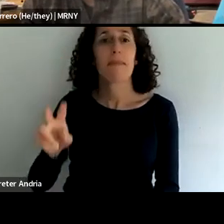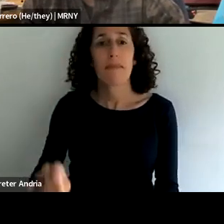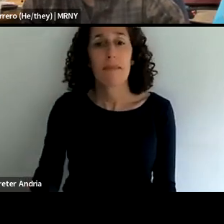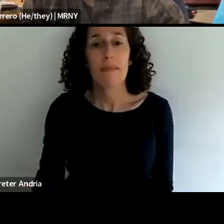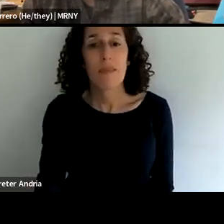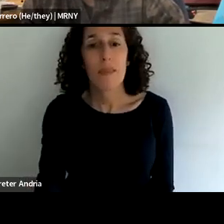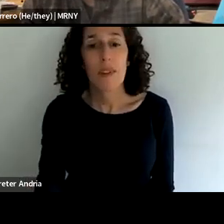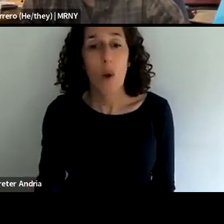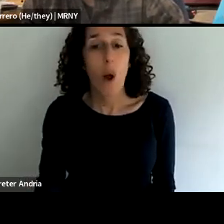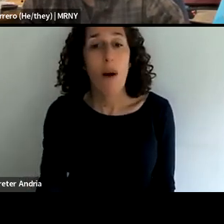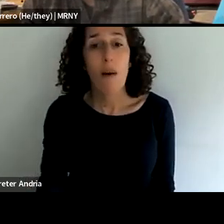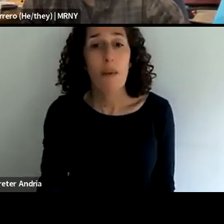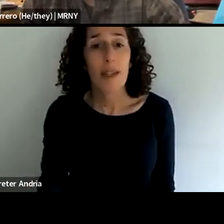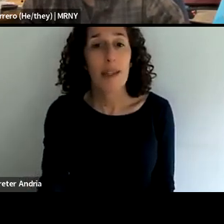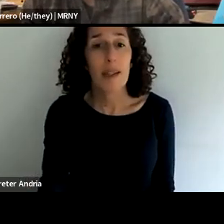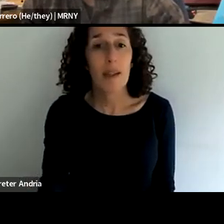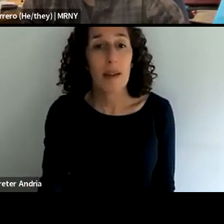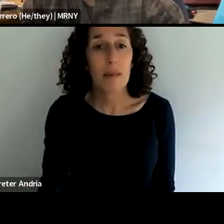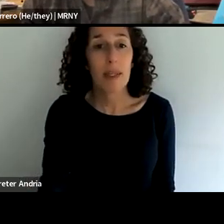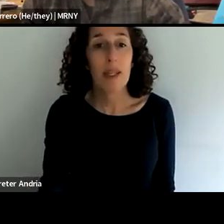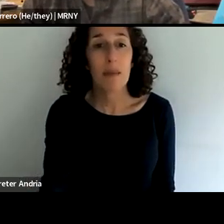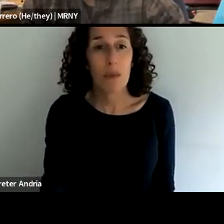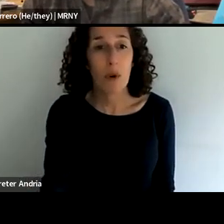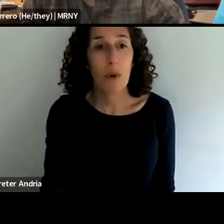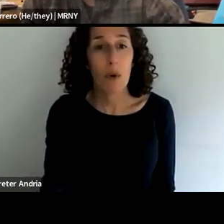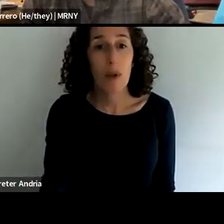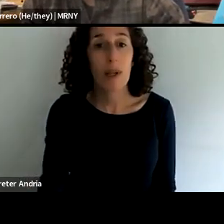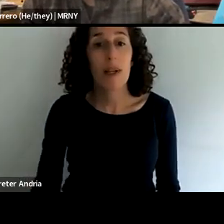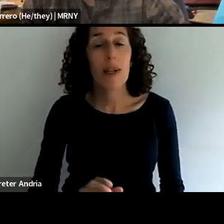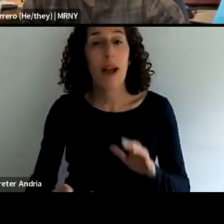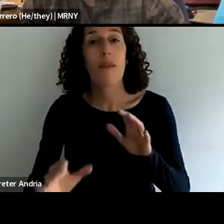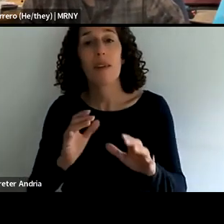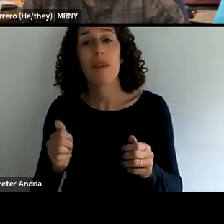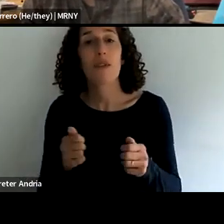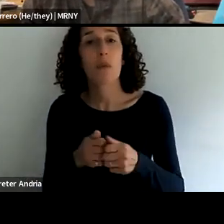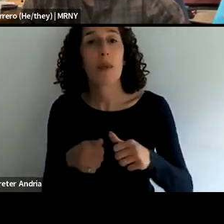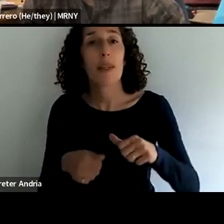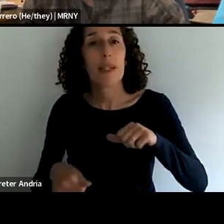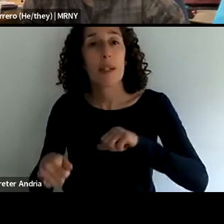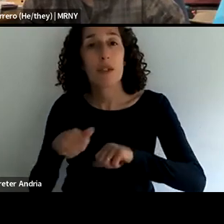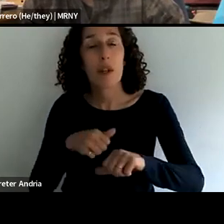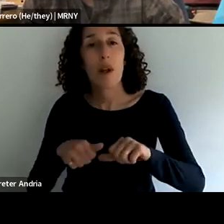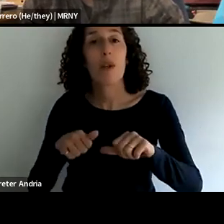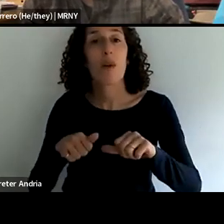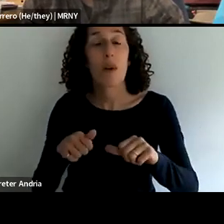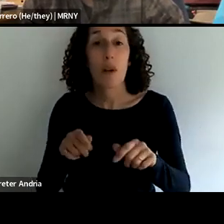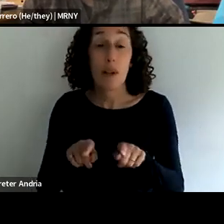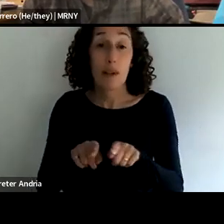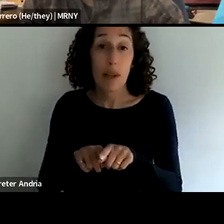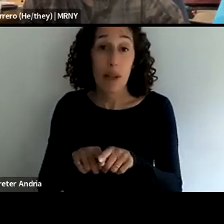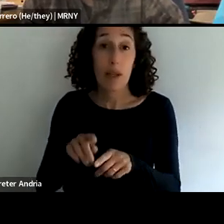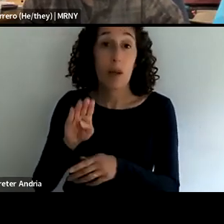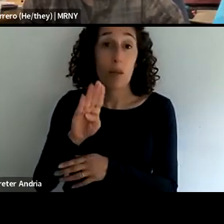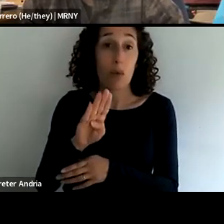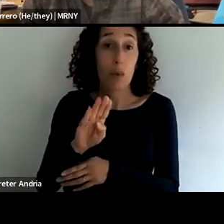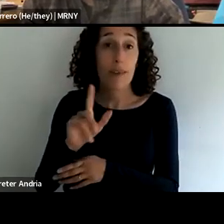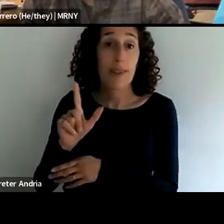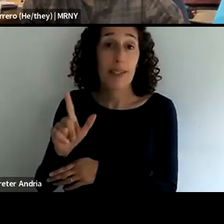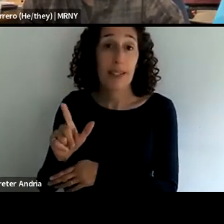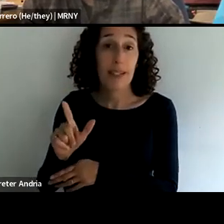other, right? They were talking about changing film and TV, right? Especially somebody like Bruce Lee, who really wanted